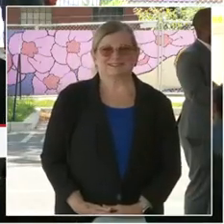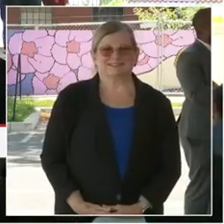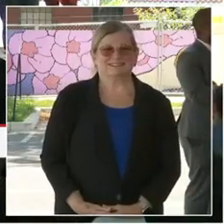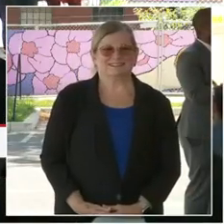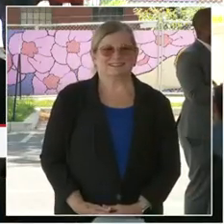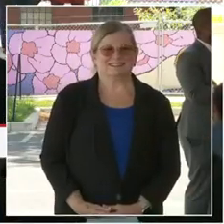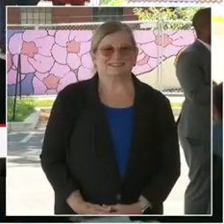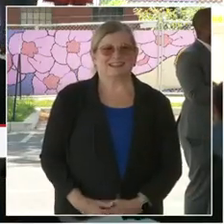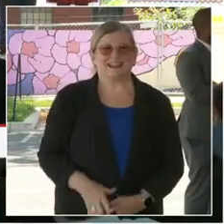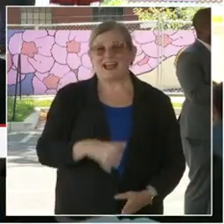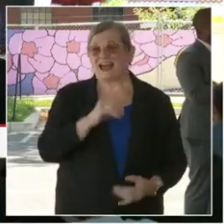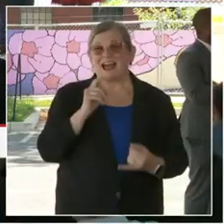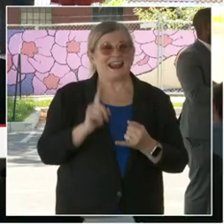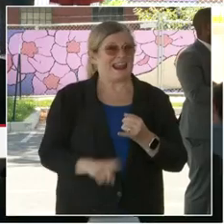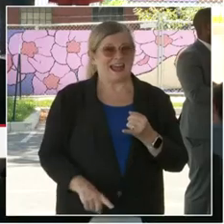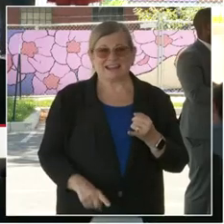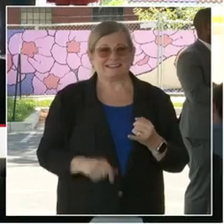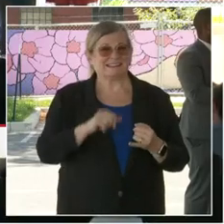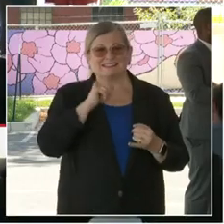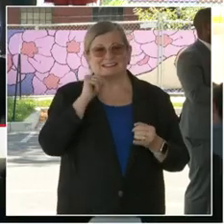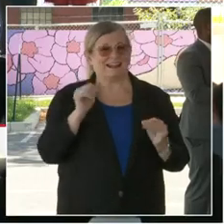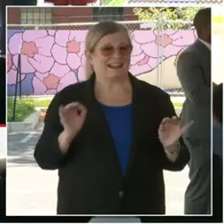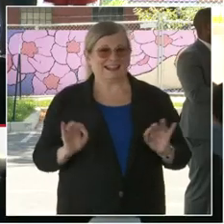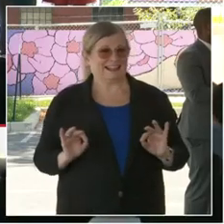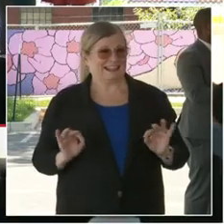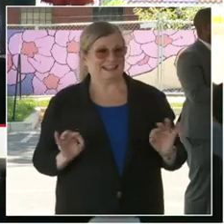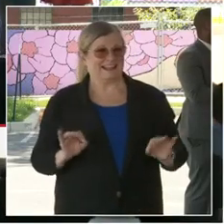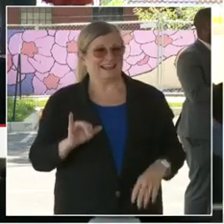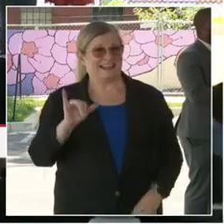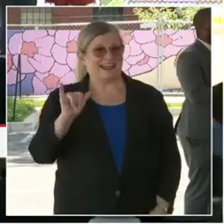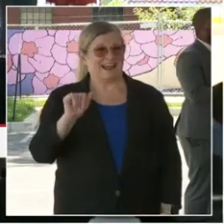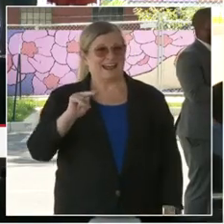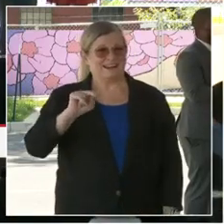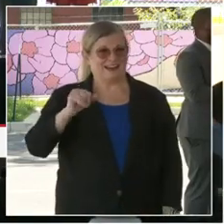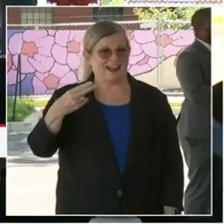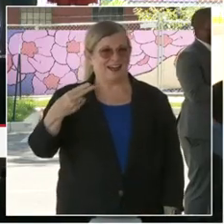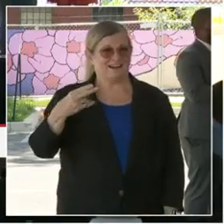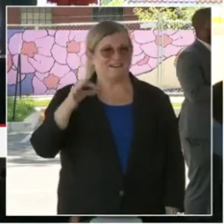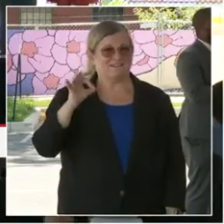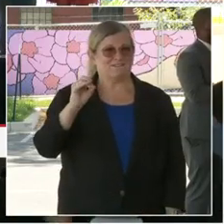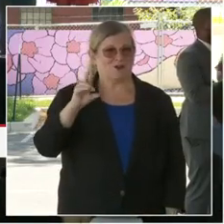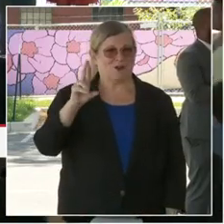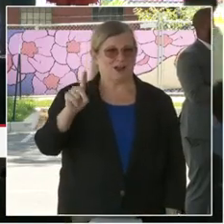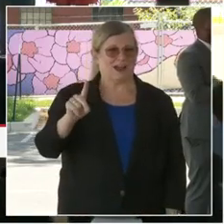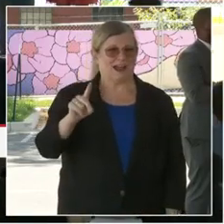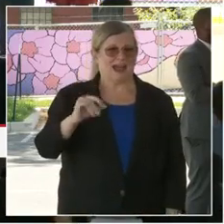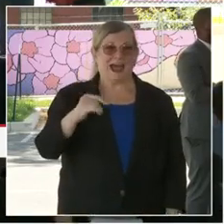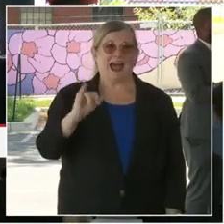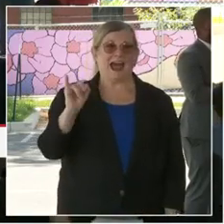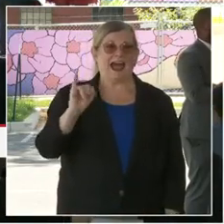And last but not least, Ayana Ford, our Amwa.